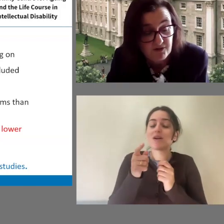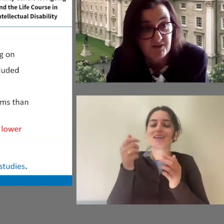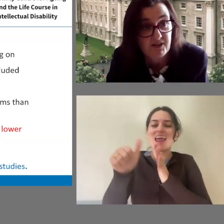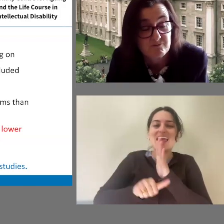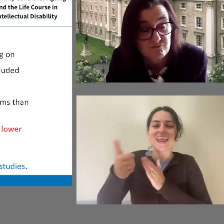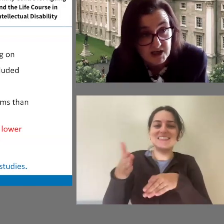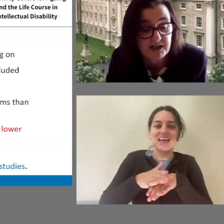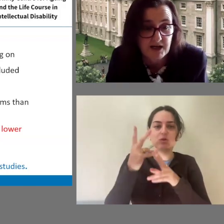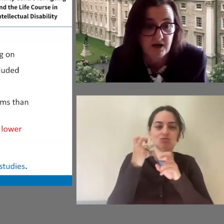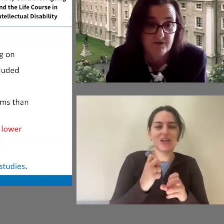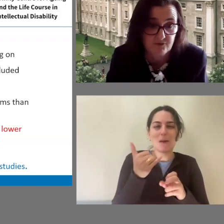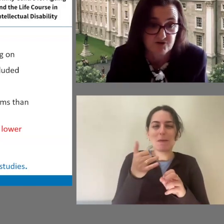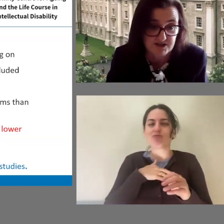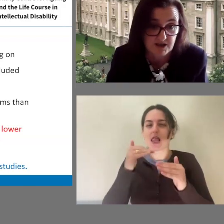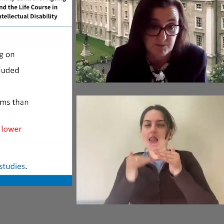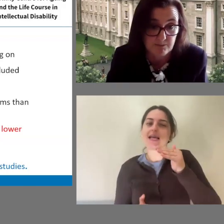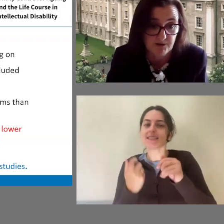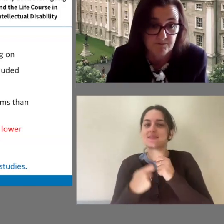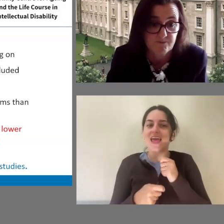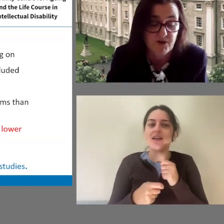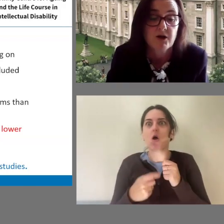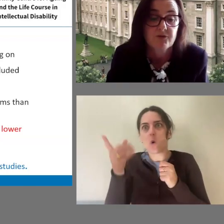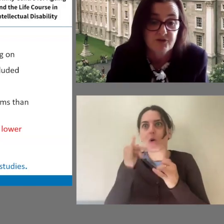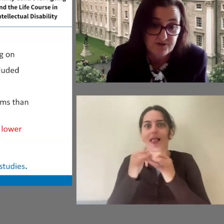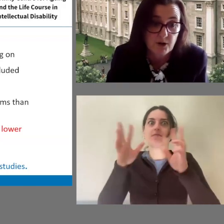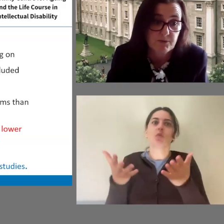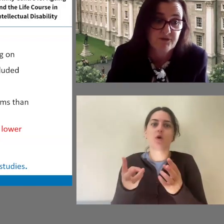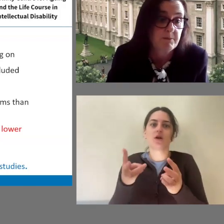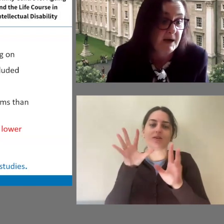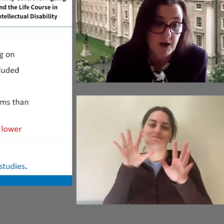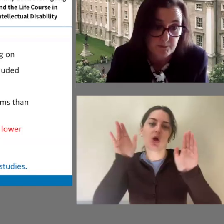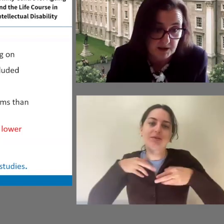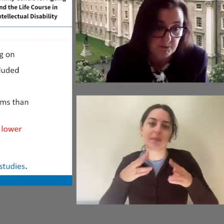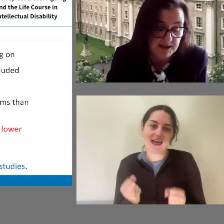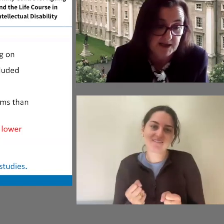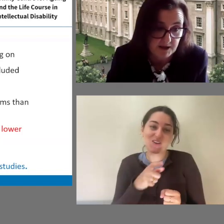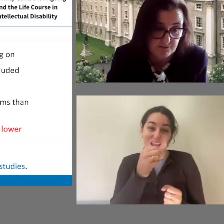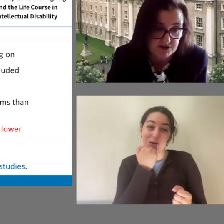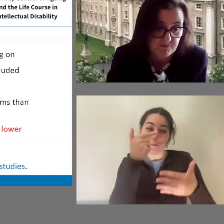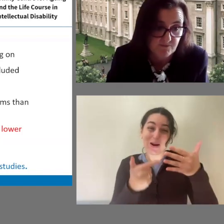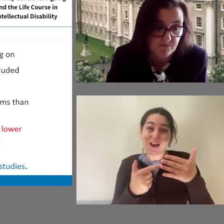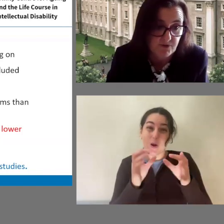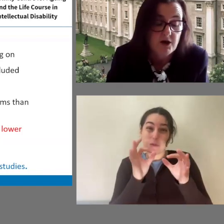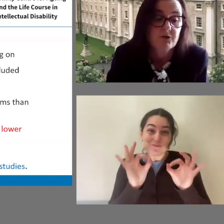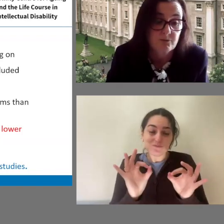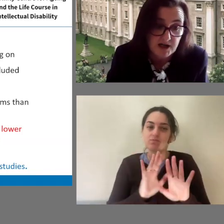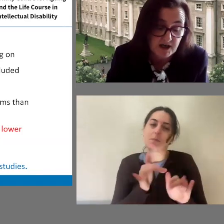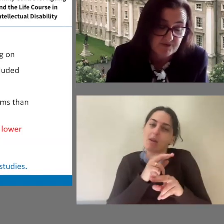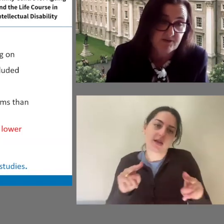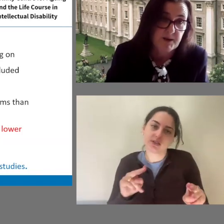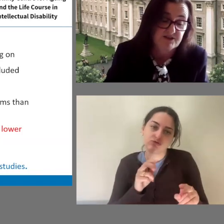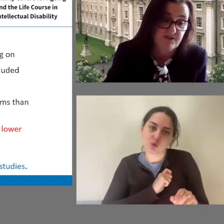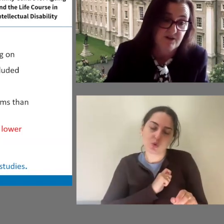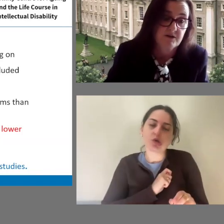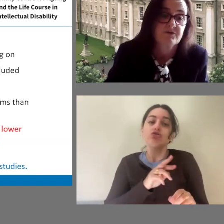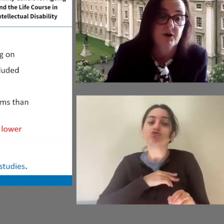be lower than they really are for autistic people. So these numbers may not be completely accurate. The real